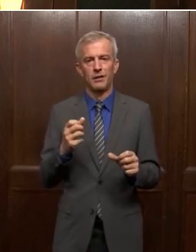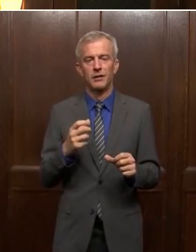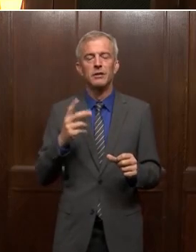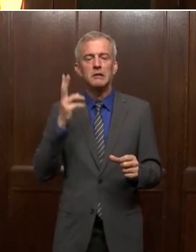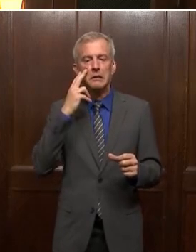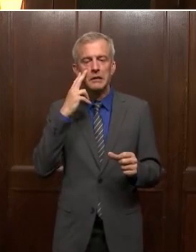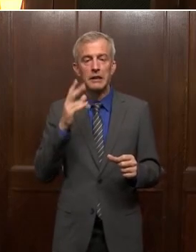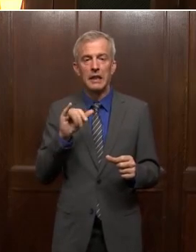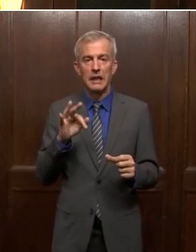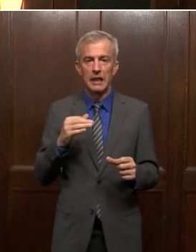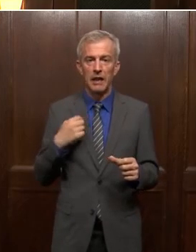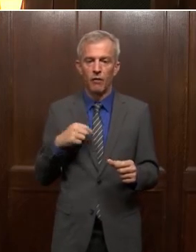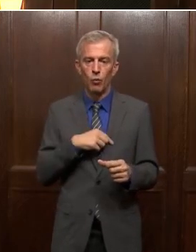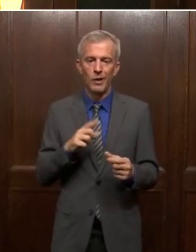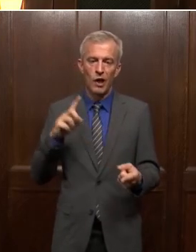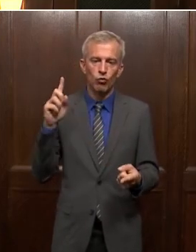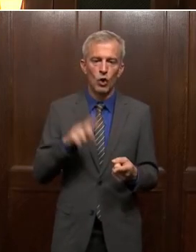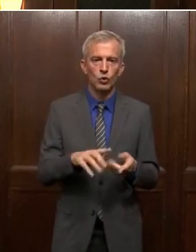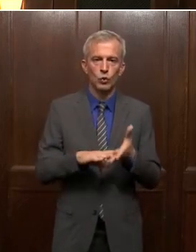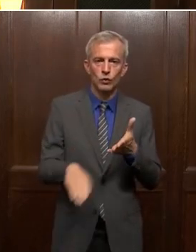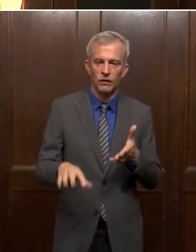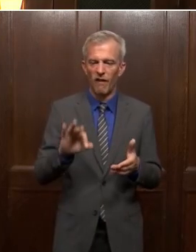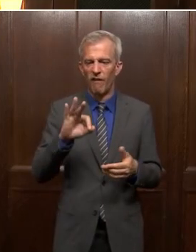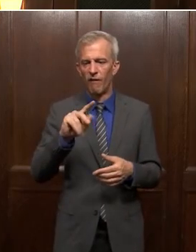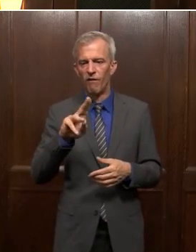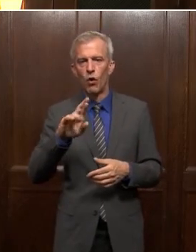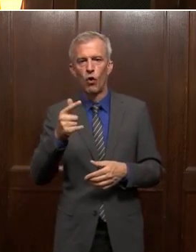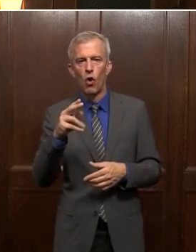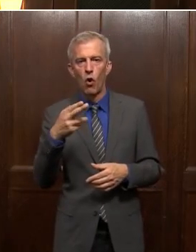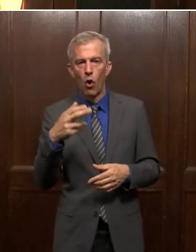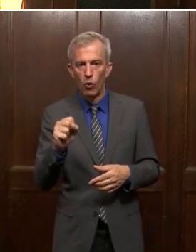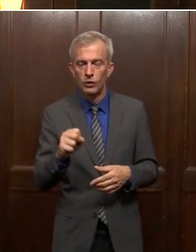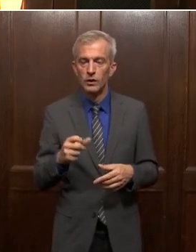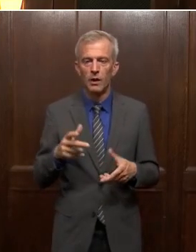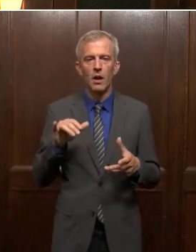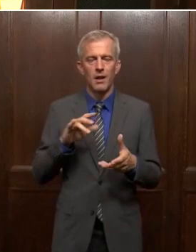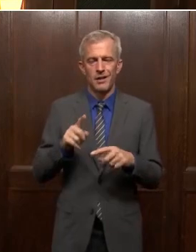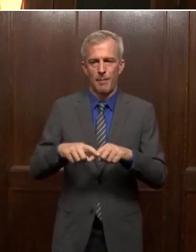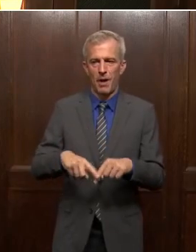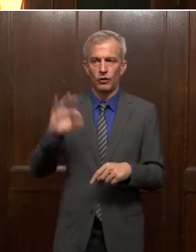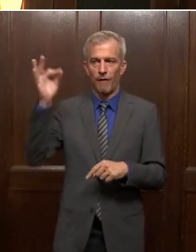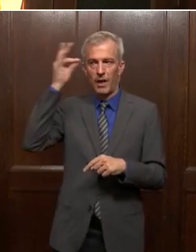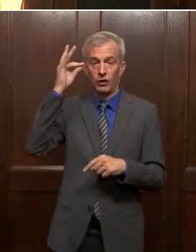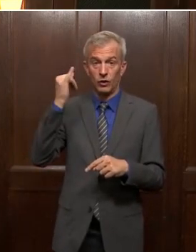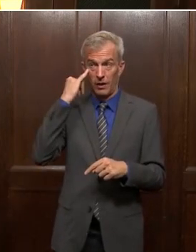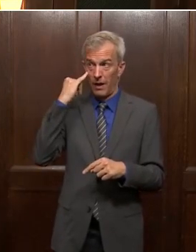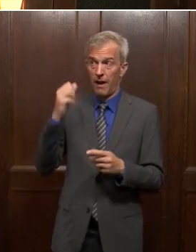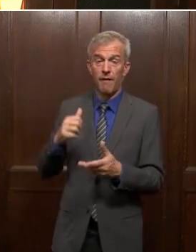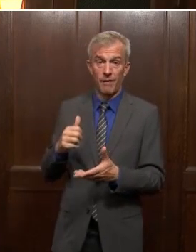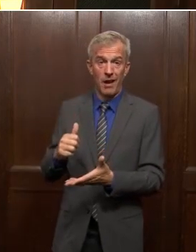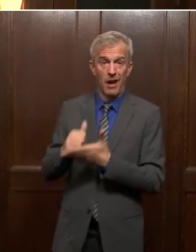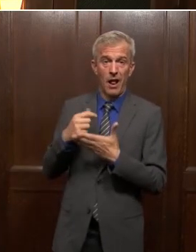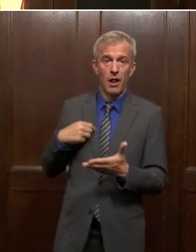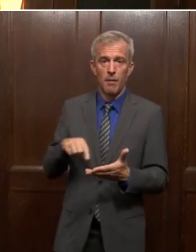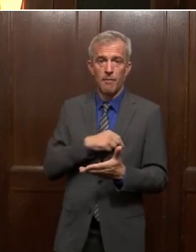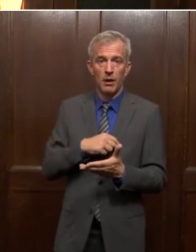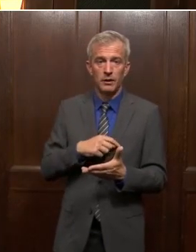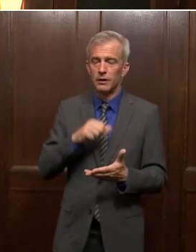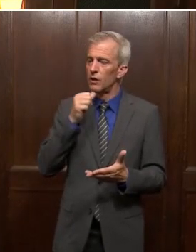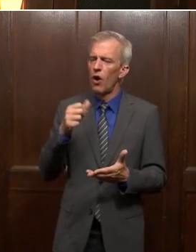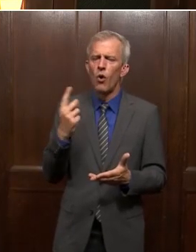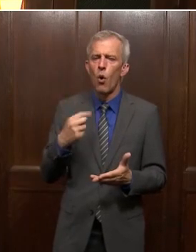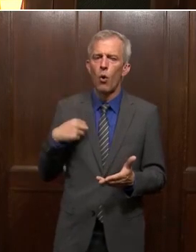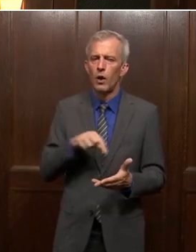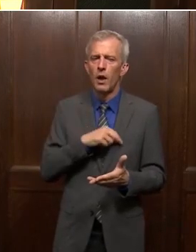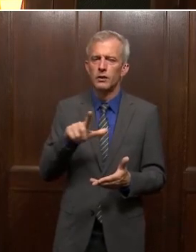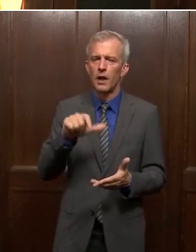really depend on whether our federal government steps up and allows us to move forward. If they step up and help us, not just us, but every city in